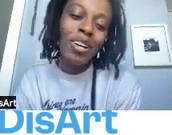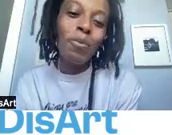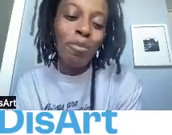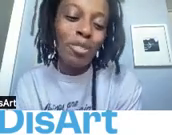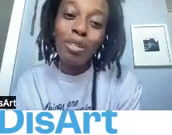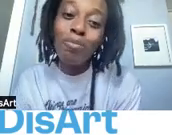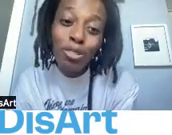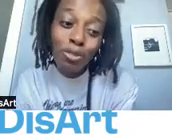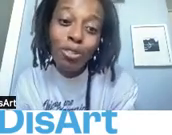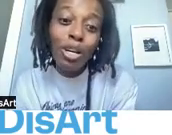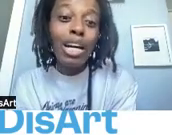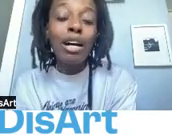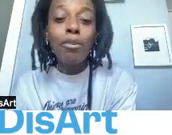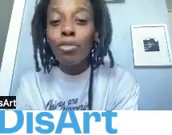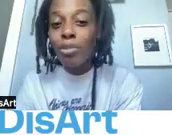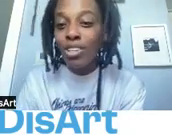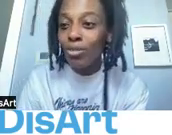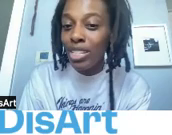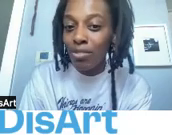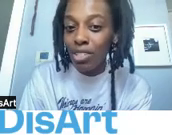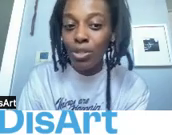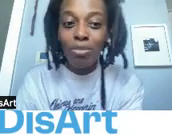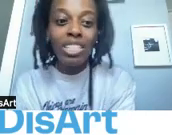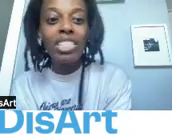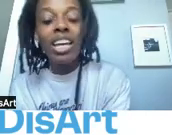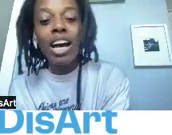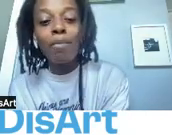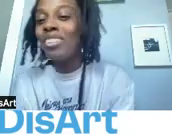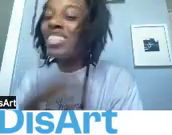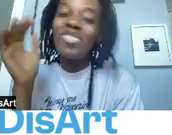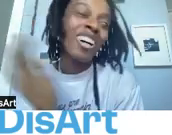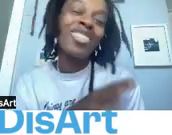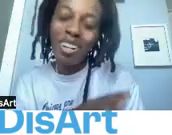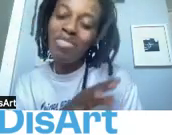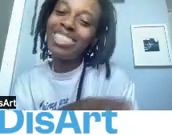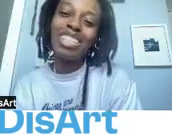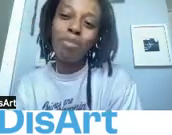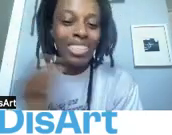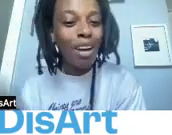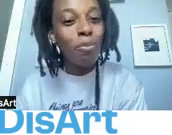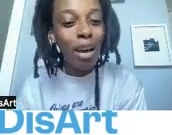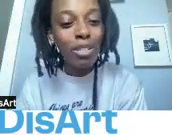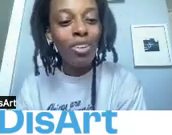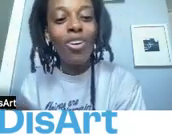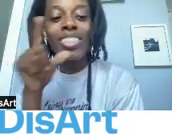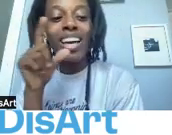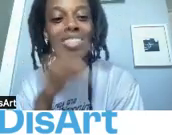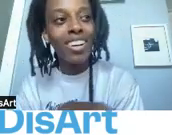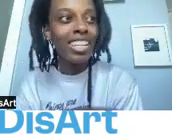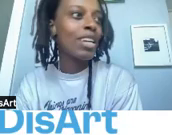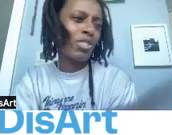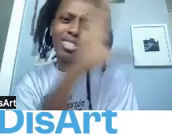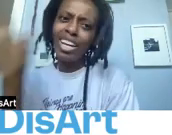well, will be doing a beautiful performance called Razor Fist Remix. I'll let Jerron talk about this, but that will be happening on